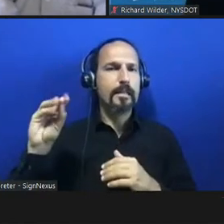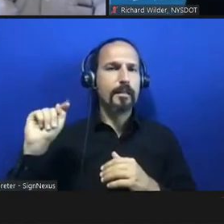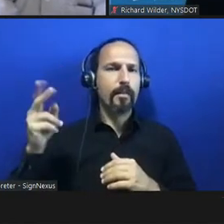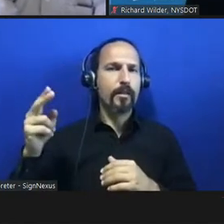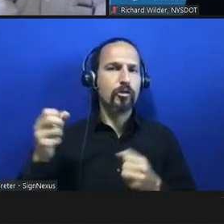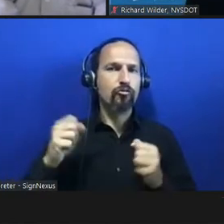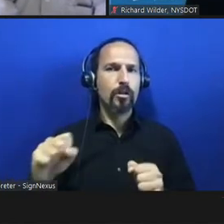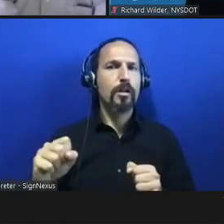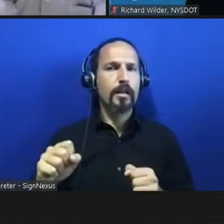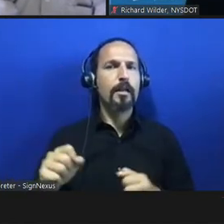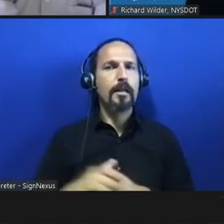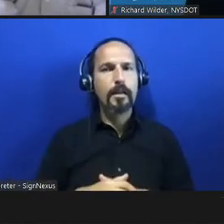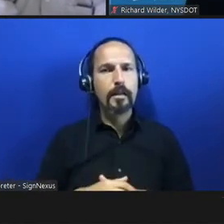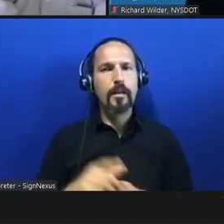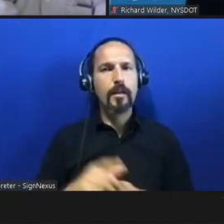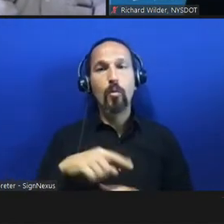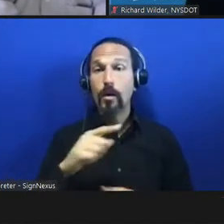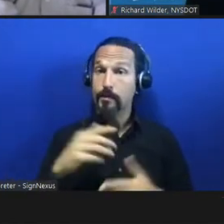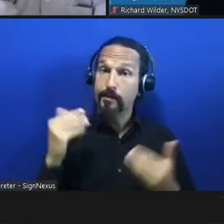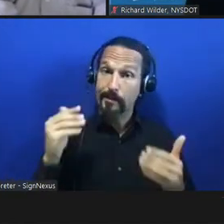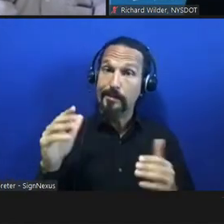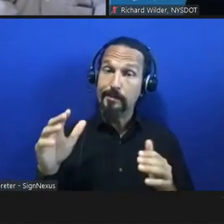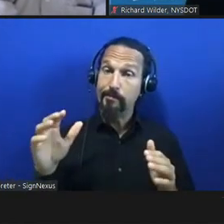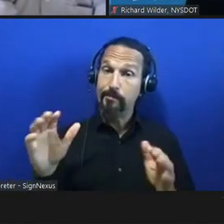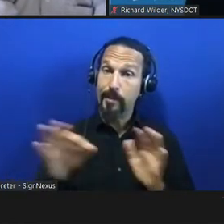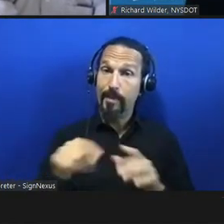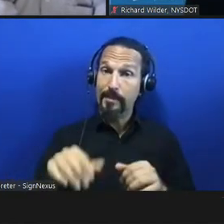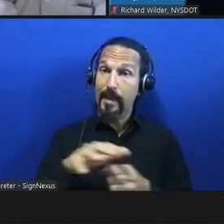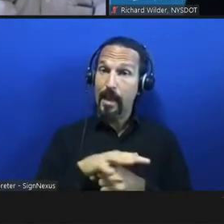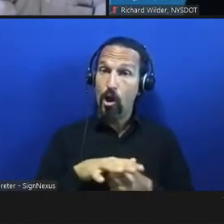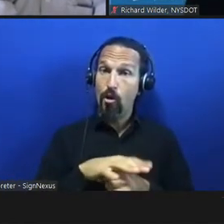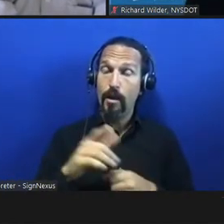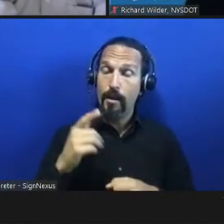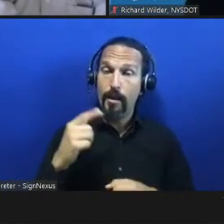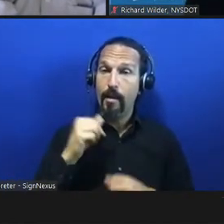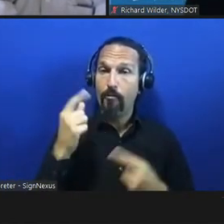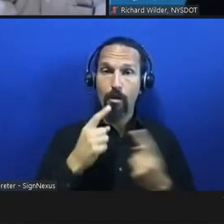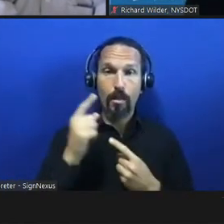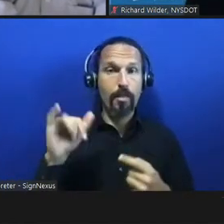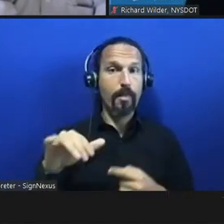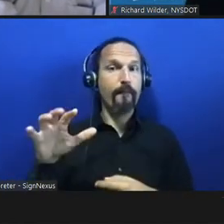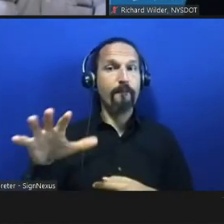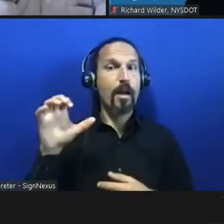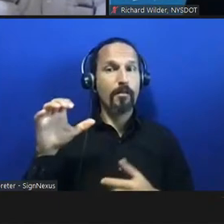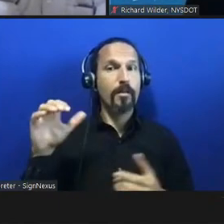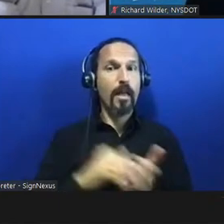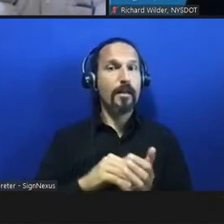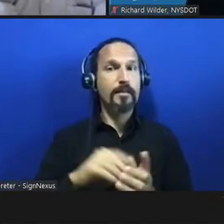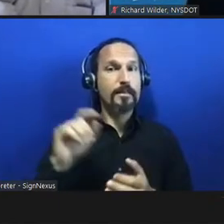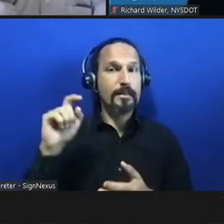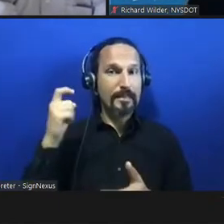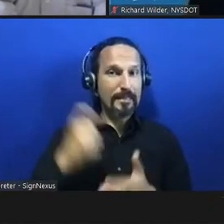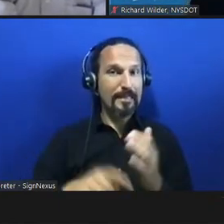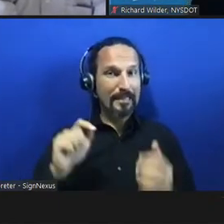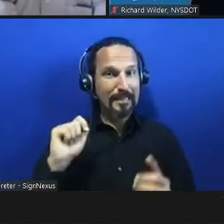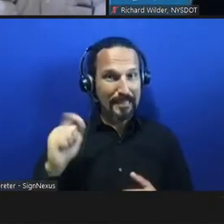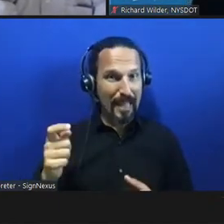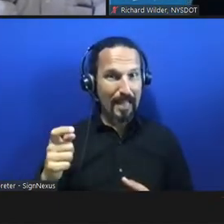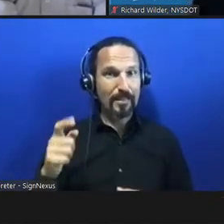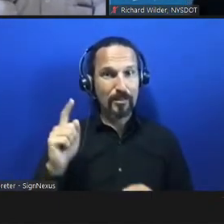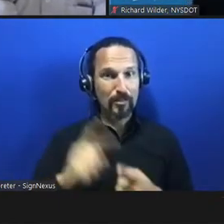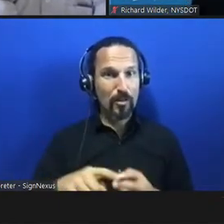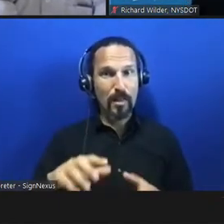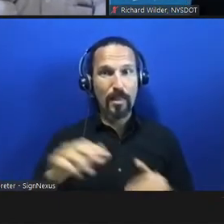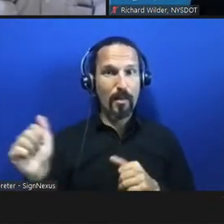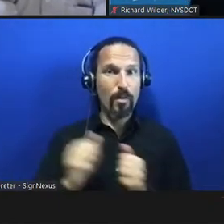by when we chose to live in this area we did not realize that there would be a five thousand dollar a year tax in order to depart